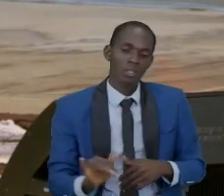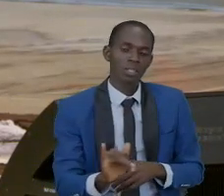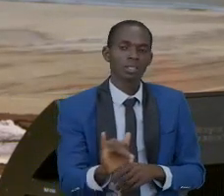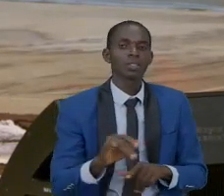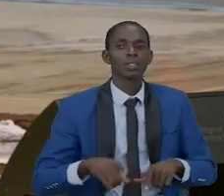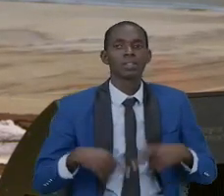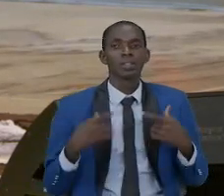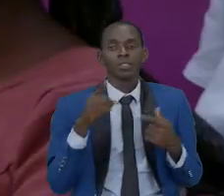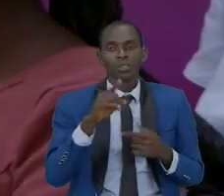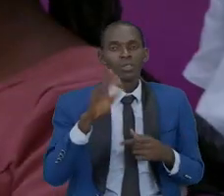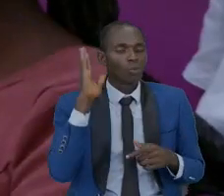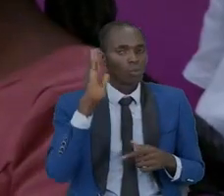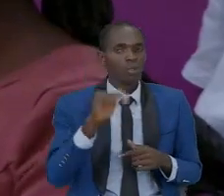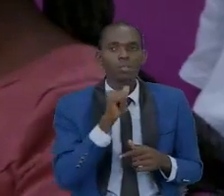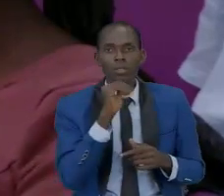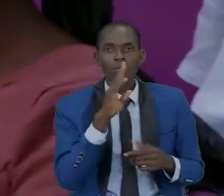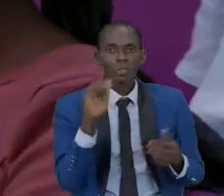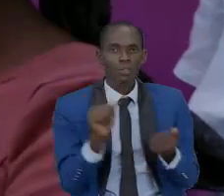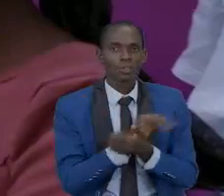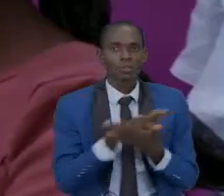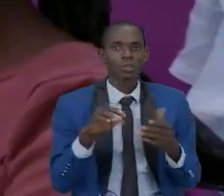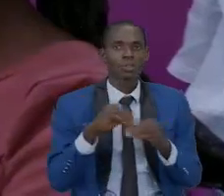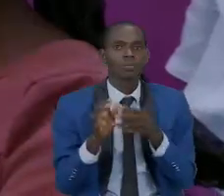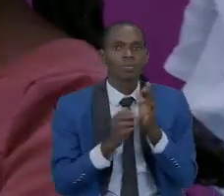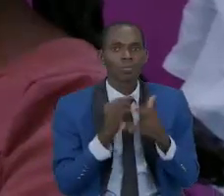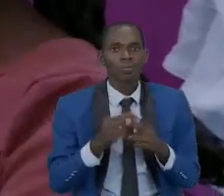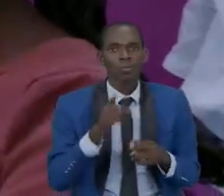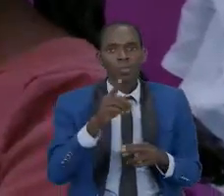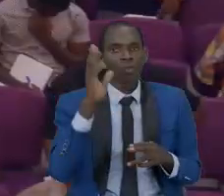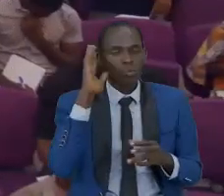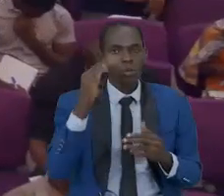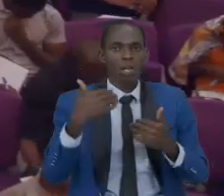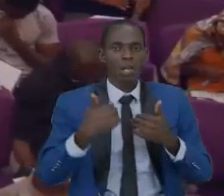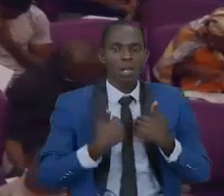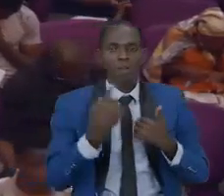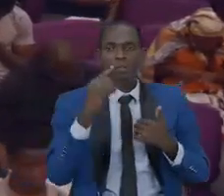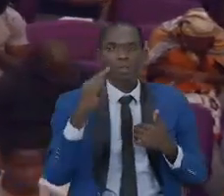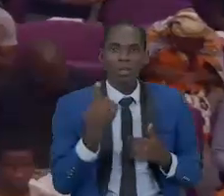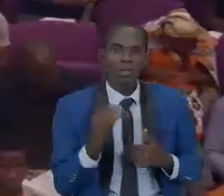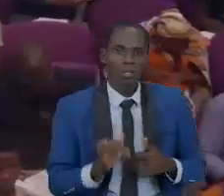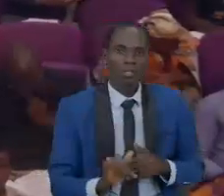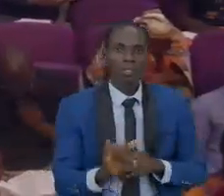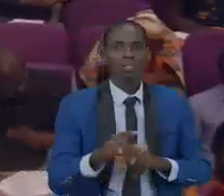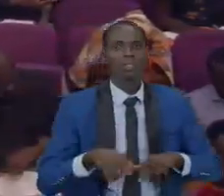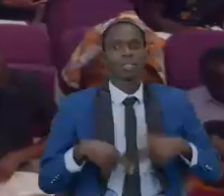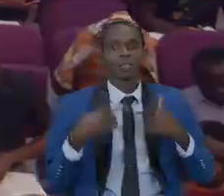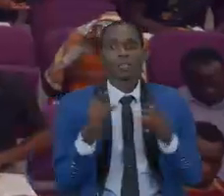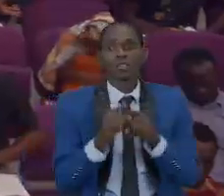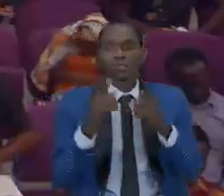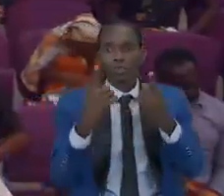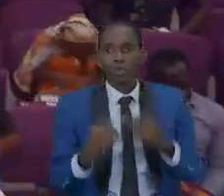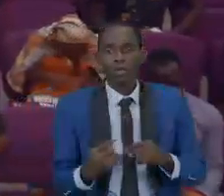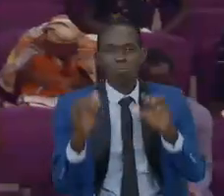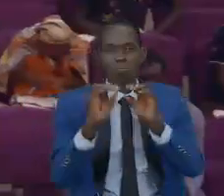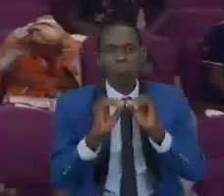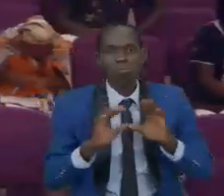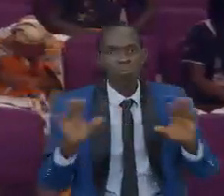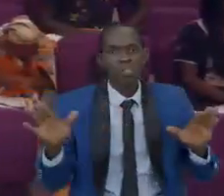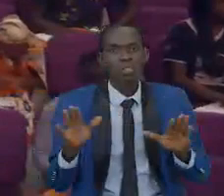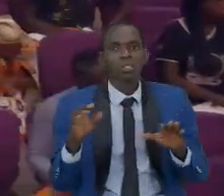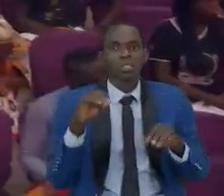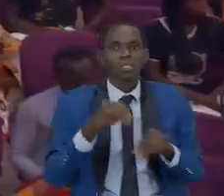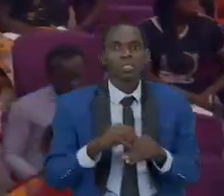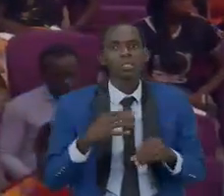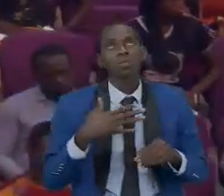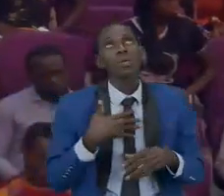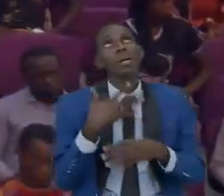you will not perish you'll have everlasting life and so calm nothing in